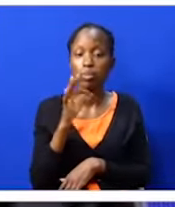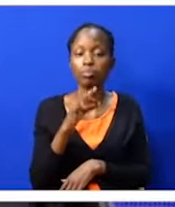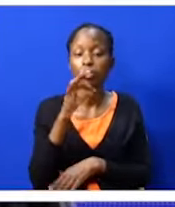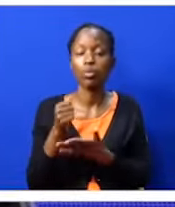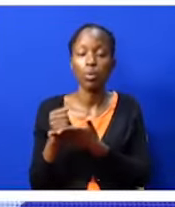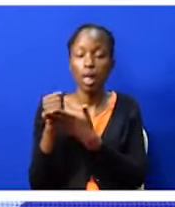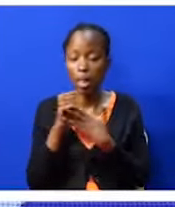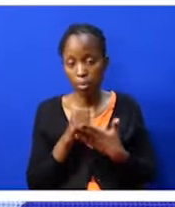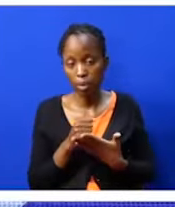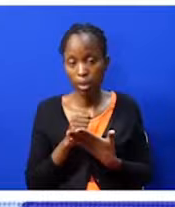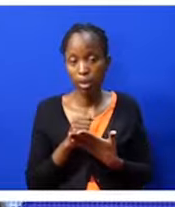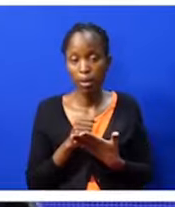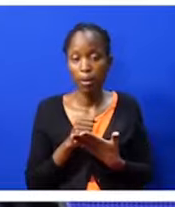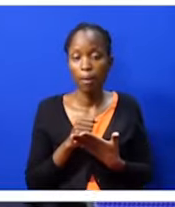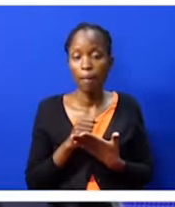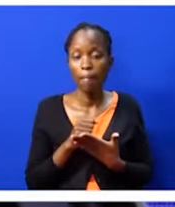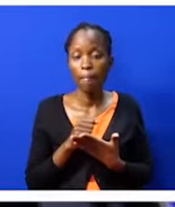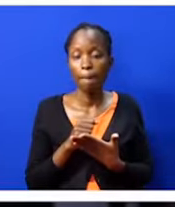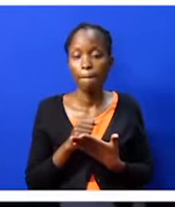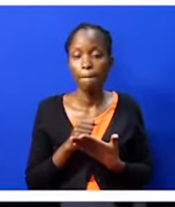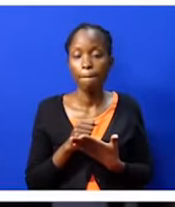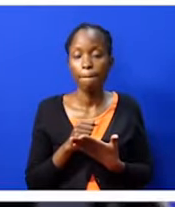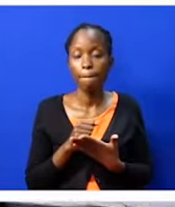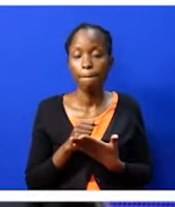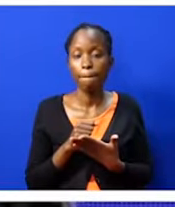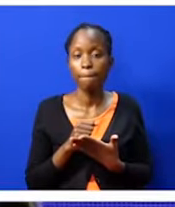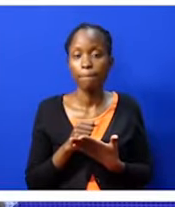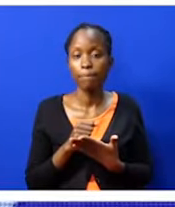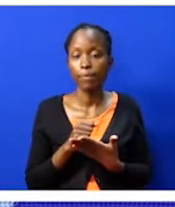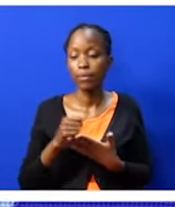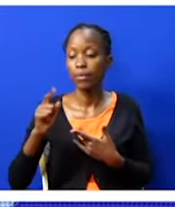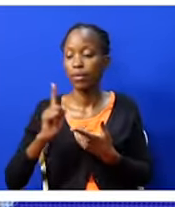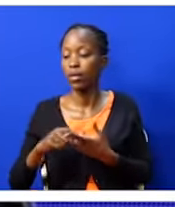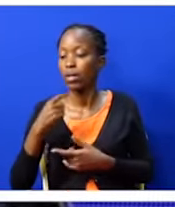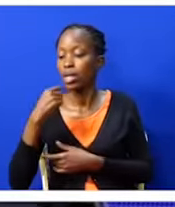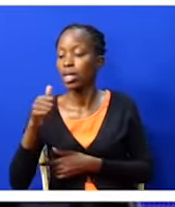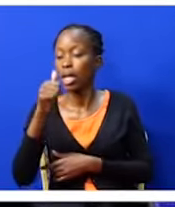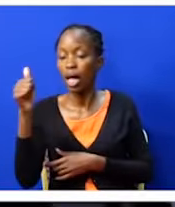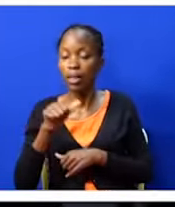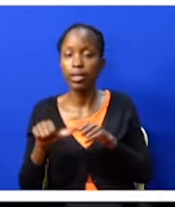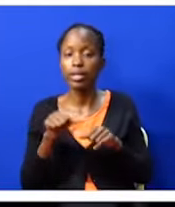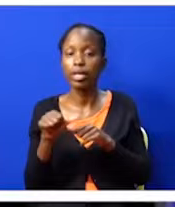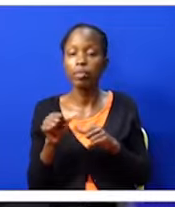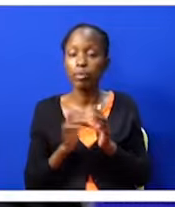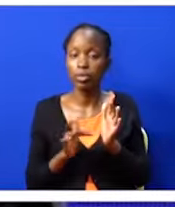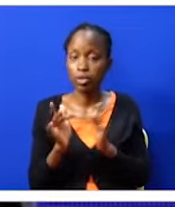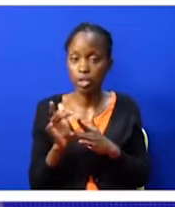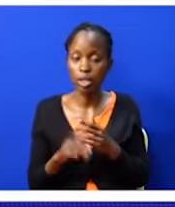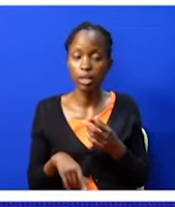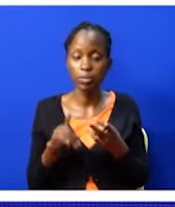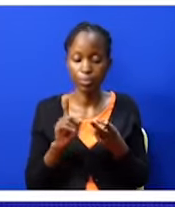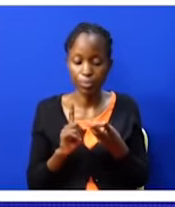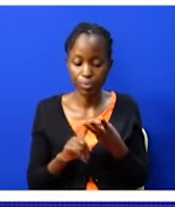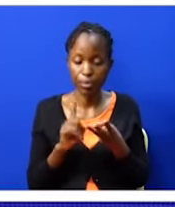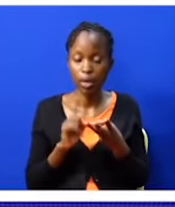to help me do a witness to the others, tell others about Christ. I